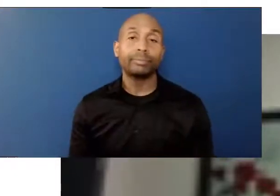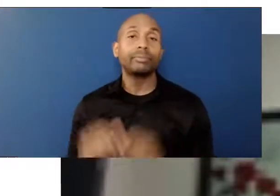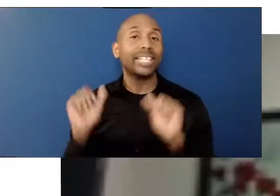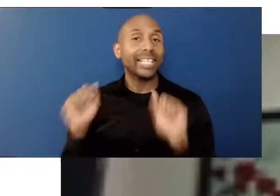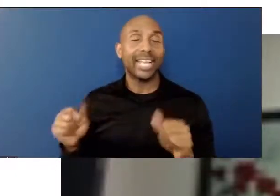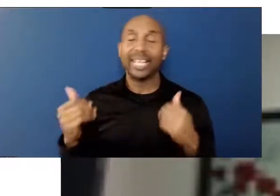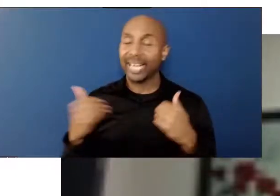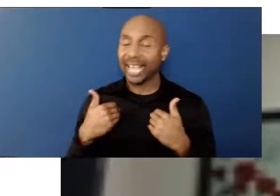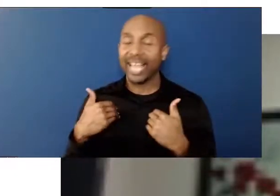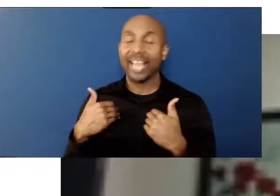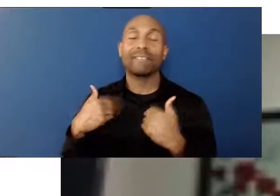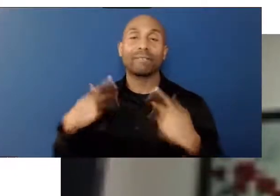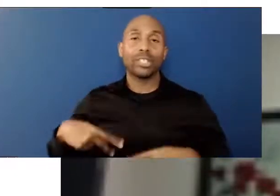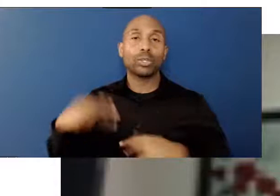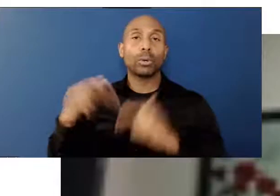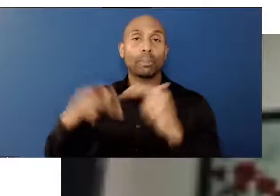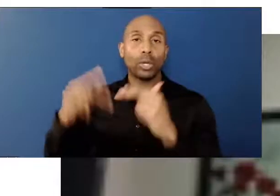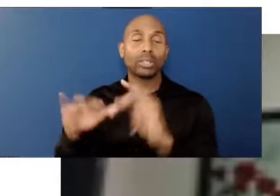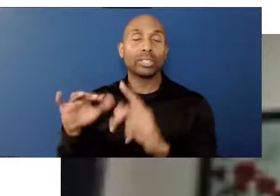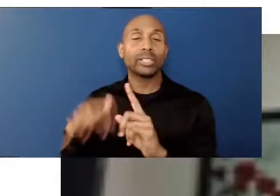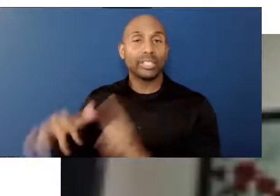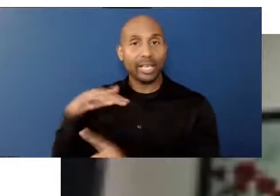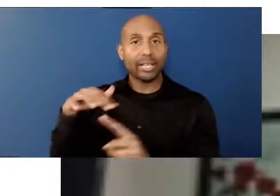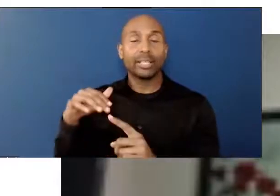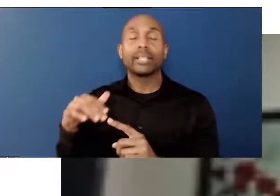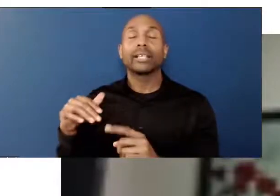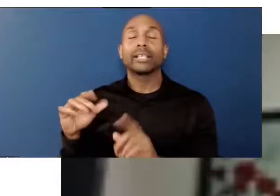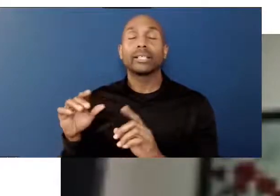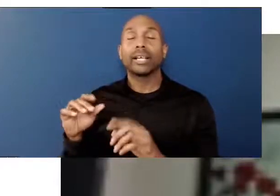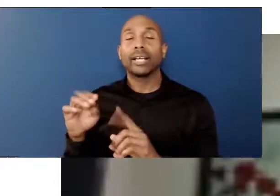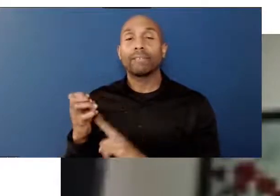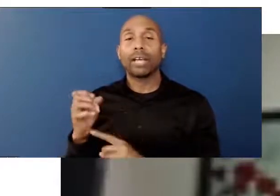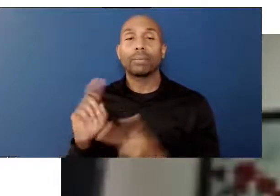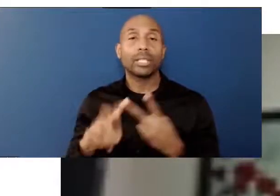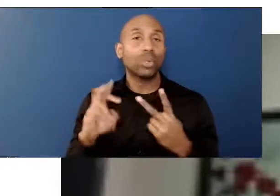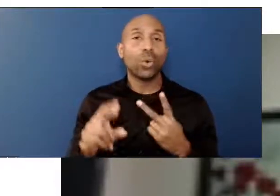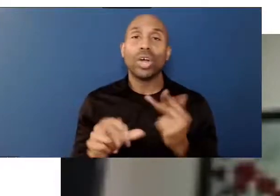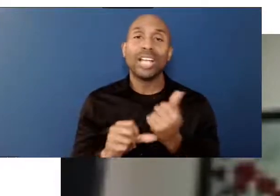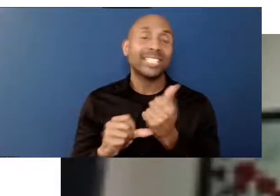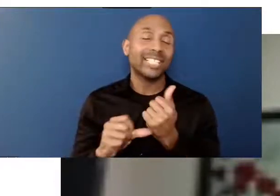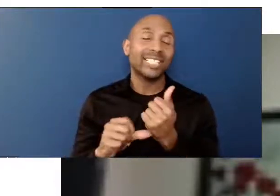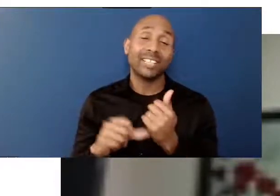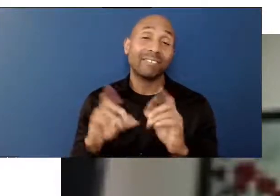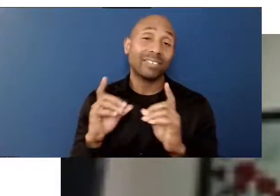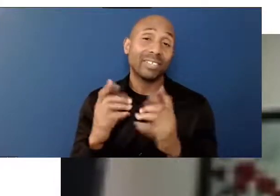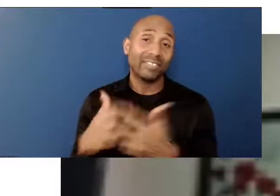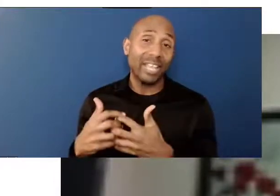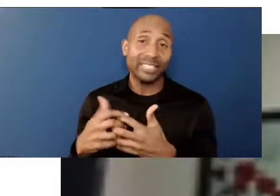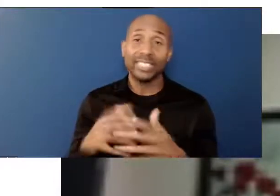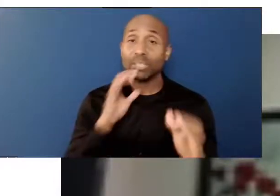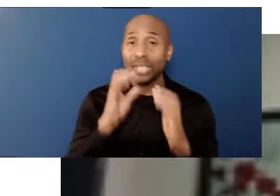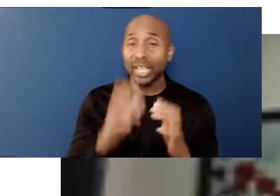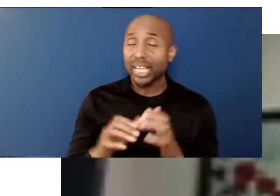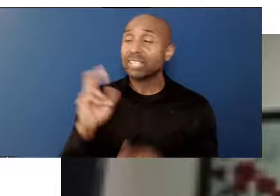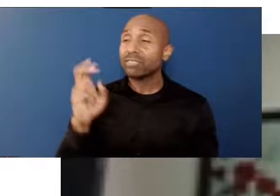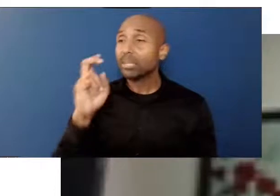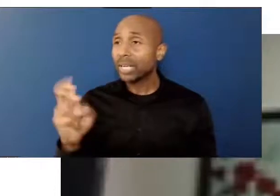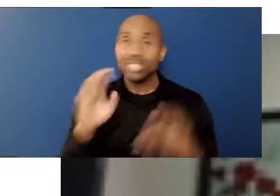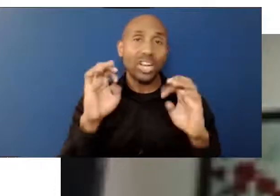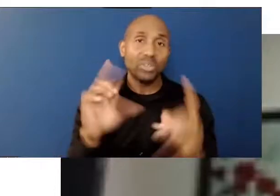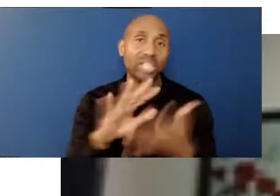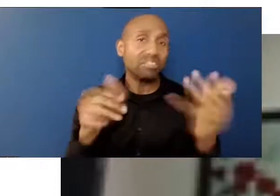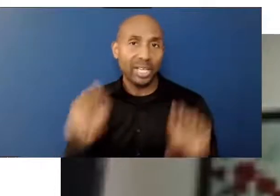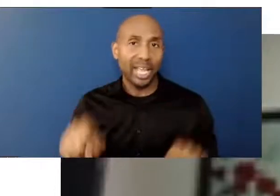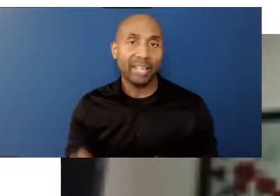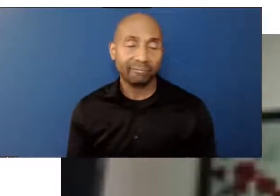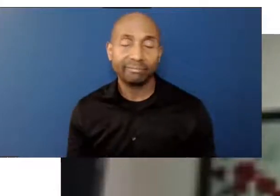assistive devices, communications, transportation, and also education. And that